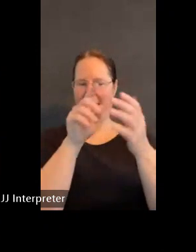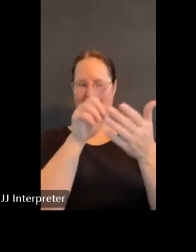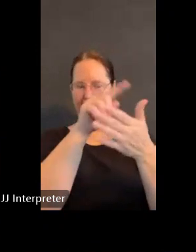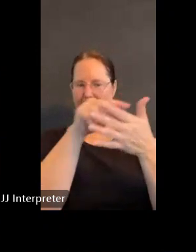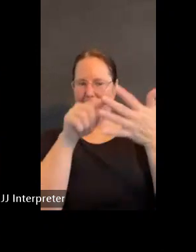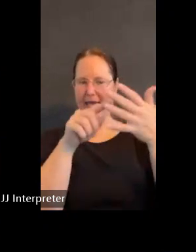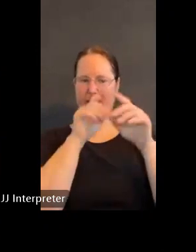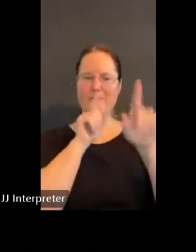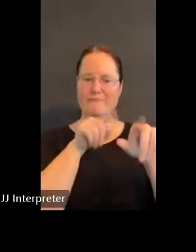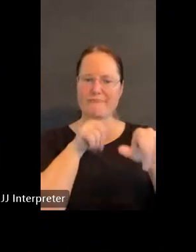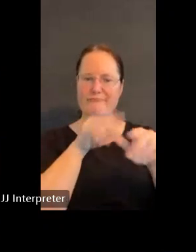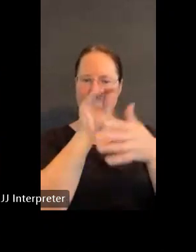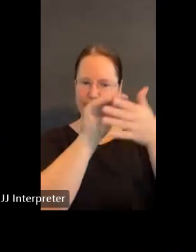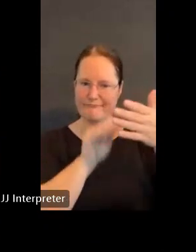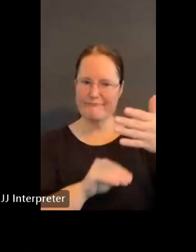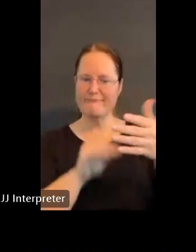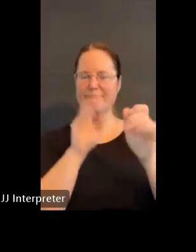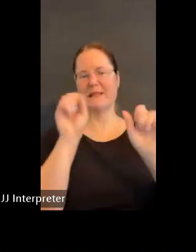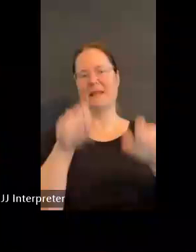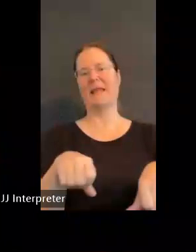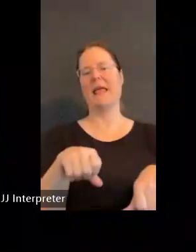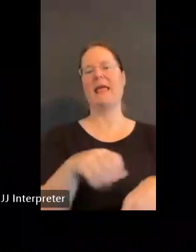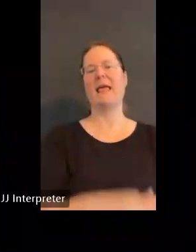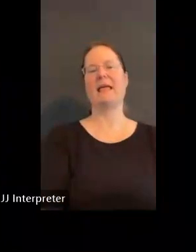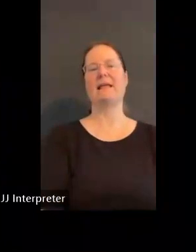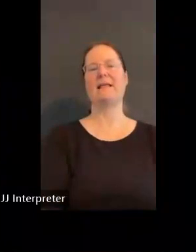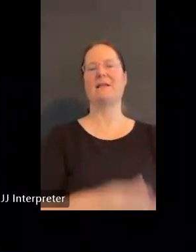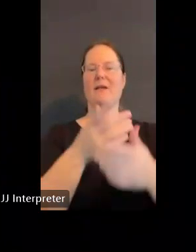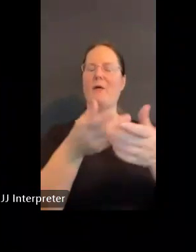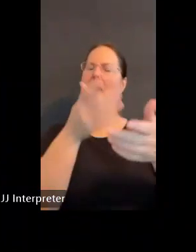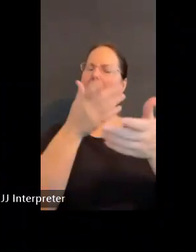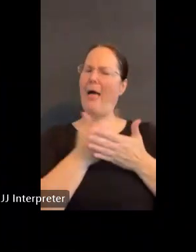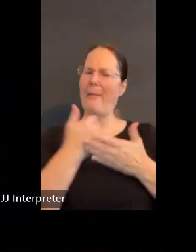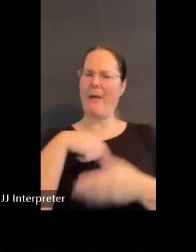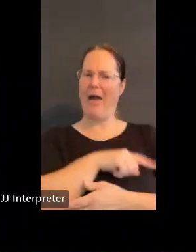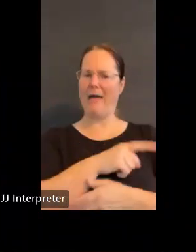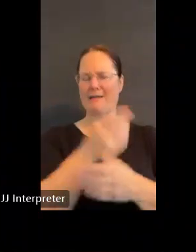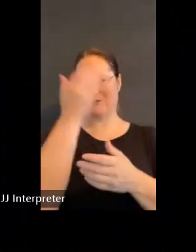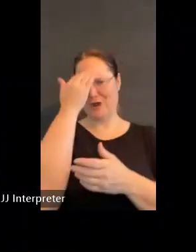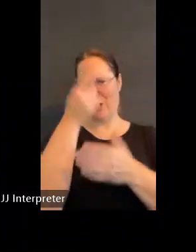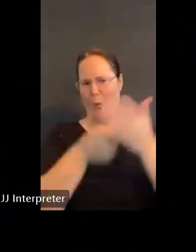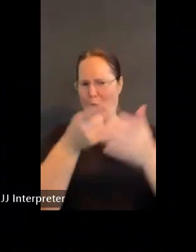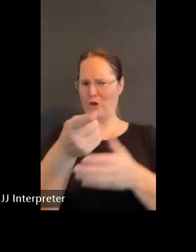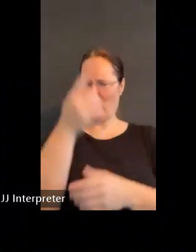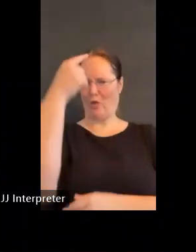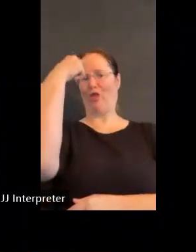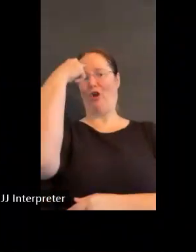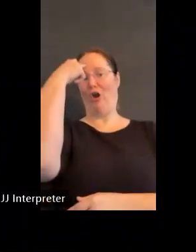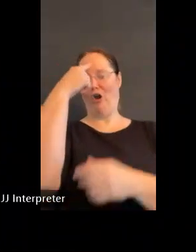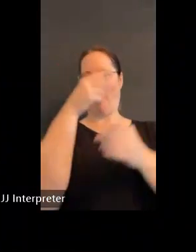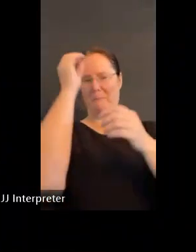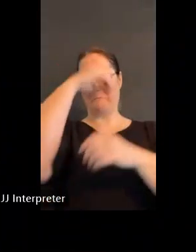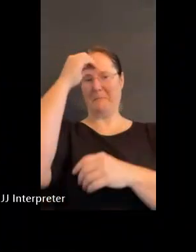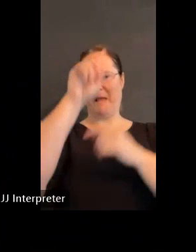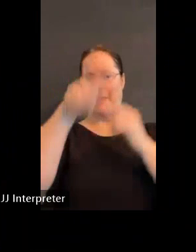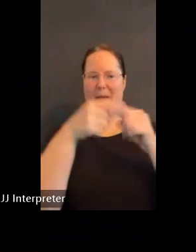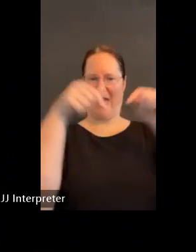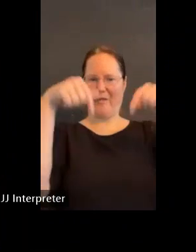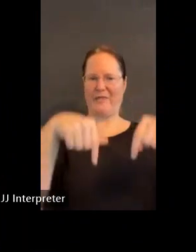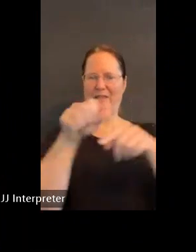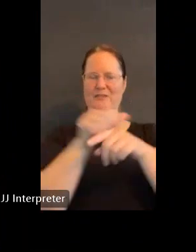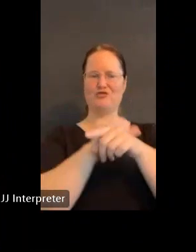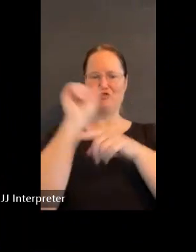you found valuable about this training, what you would want us to improve on, and any topics that you'd want to cover you would want us to